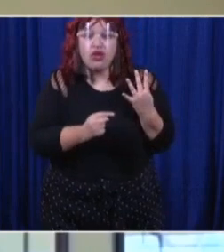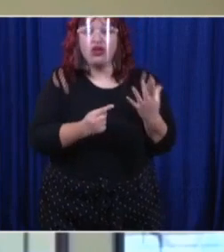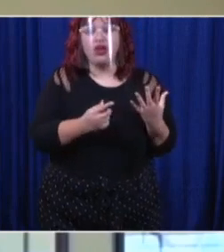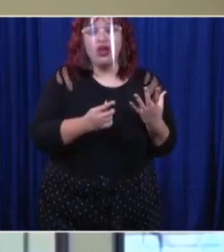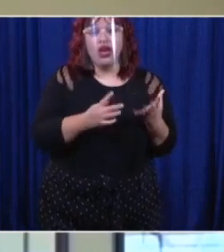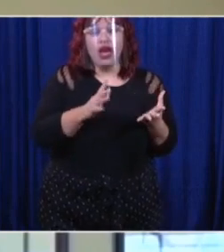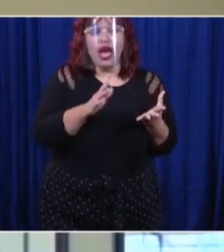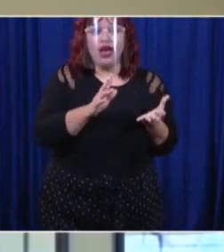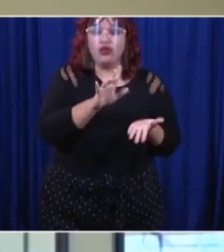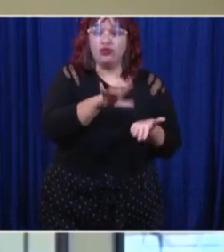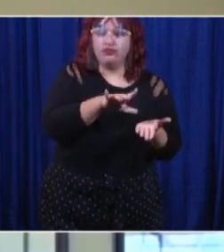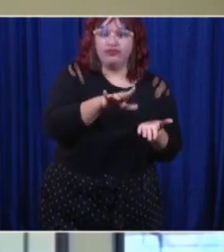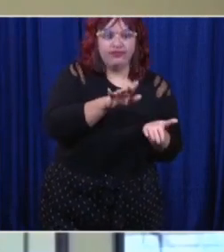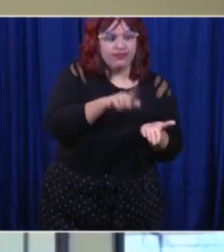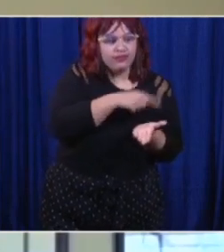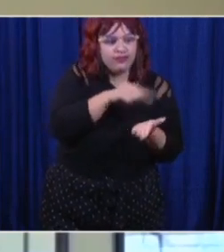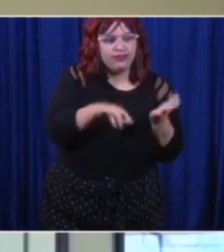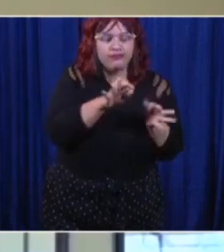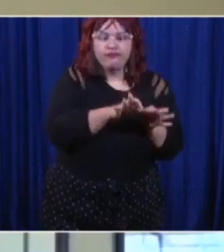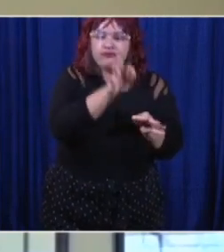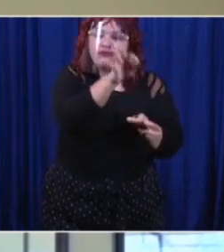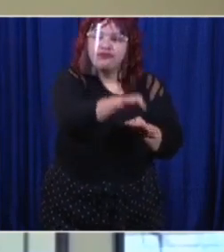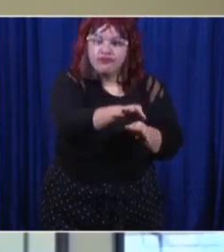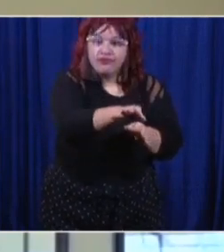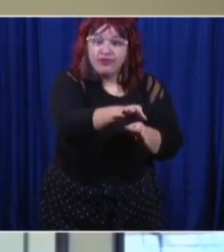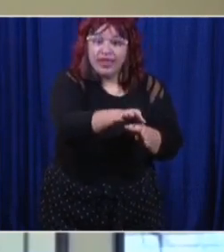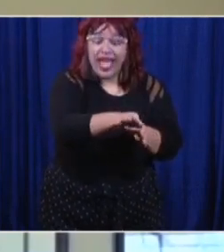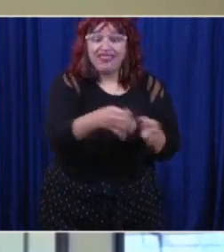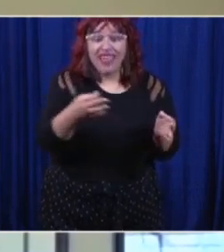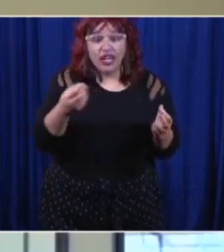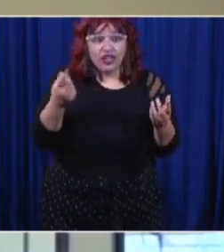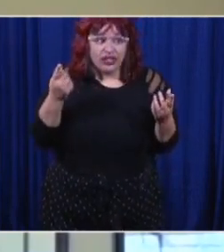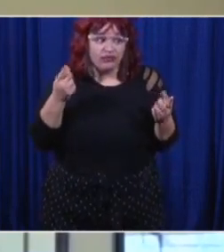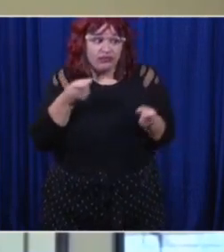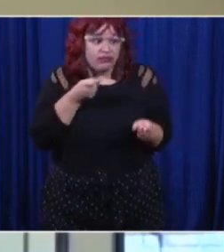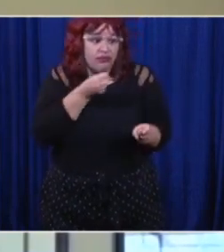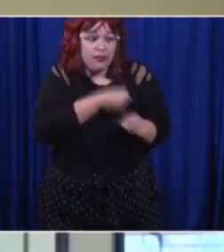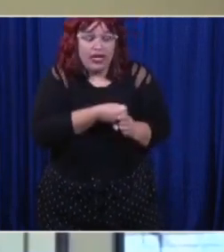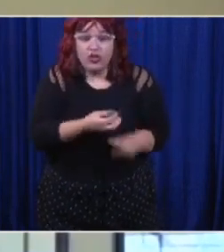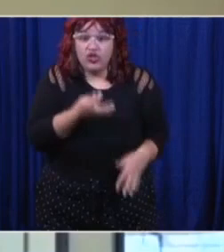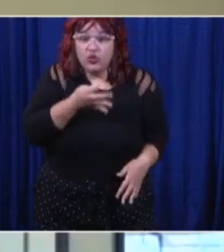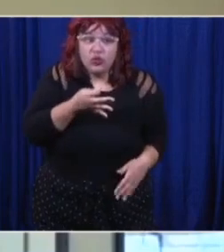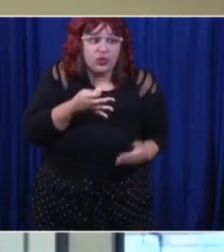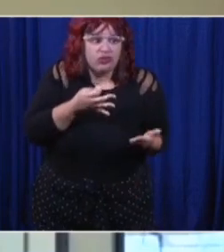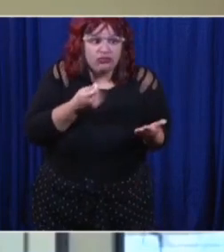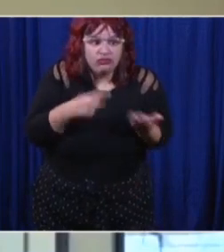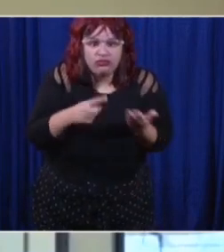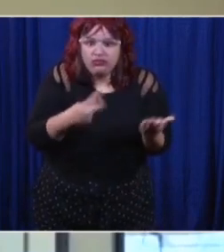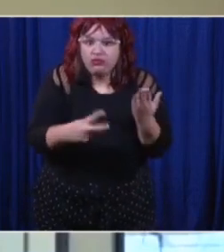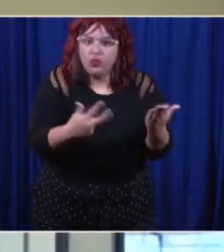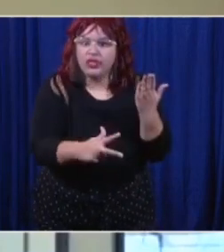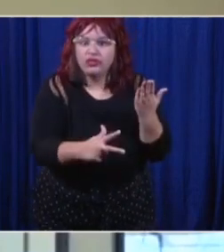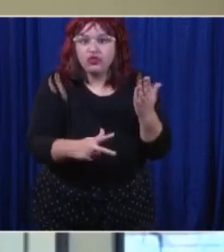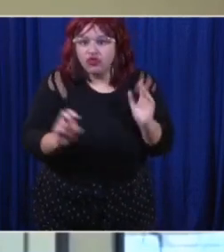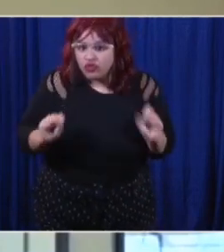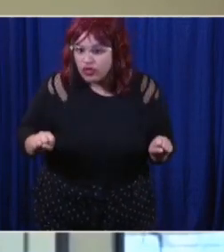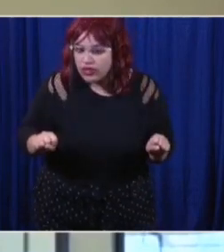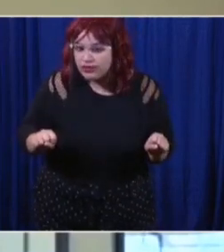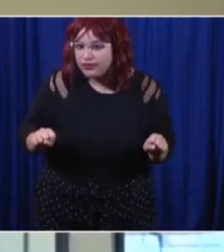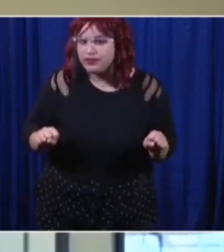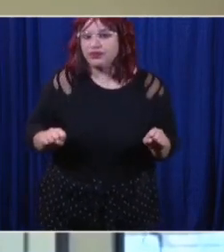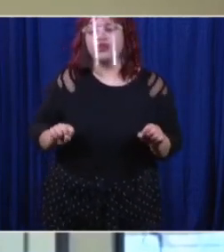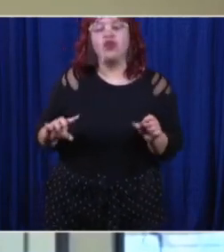if trends don't change. So now I'm going to turn to my colleagues, and I'd like to begin with